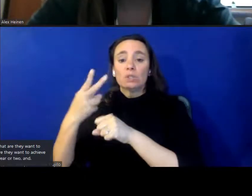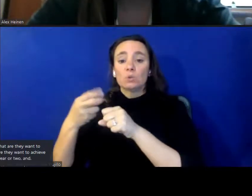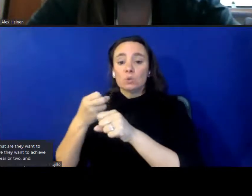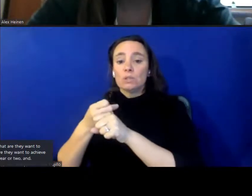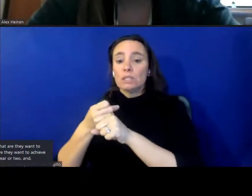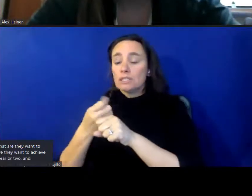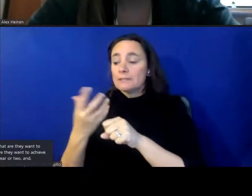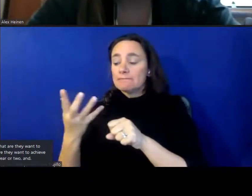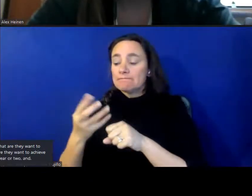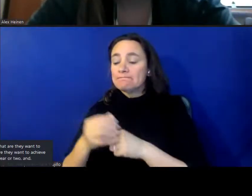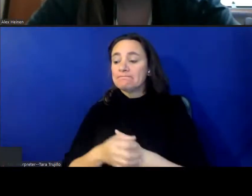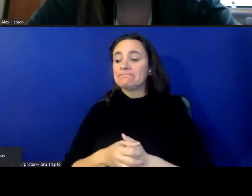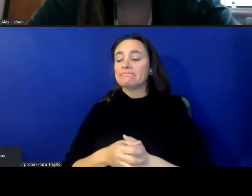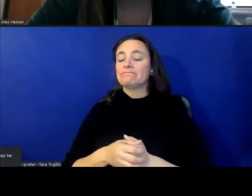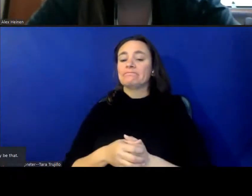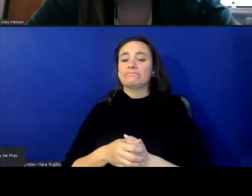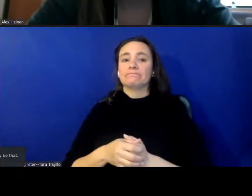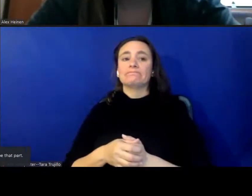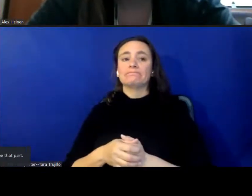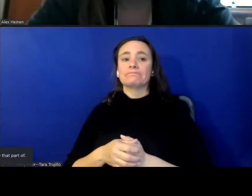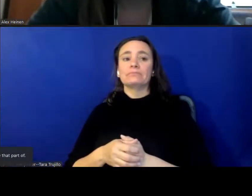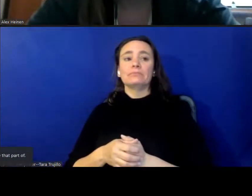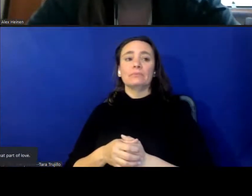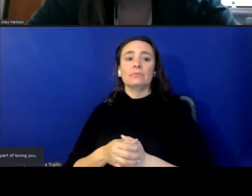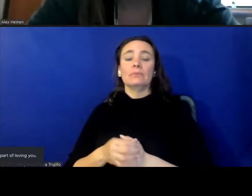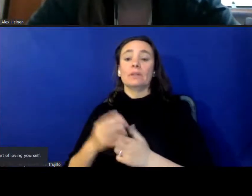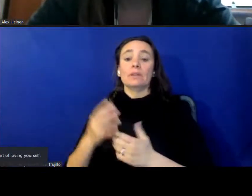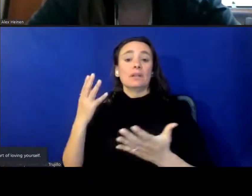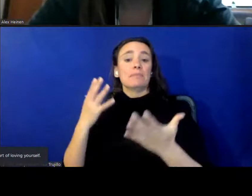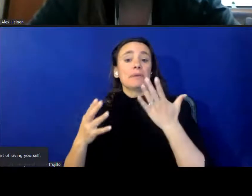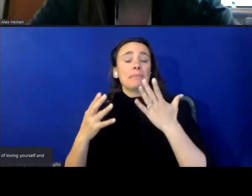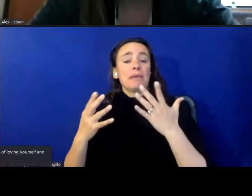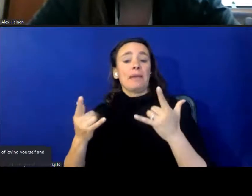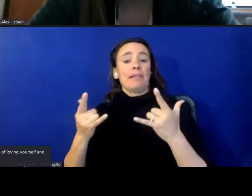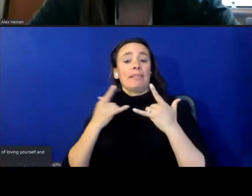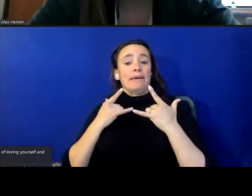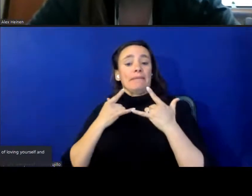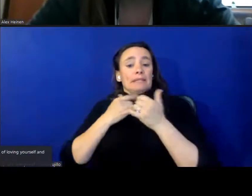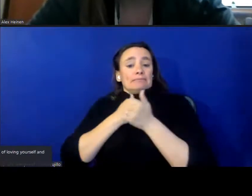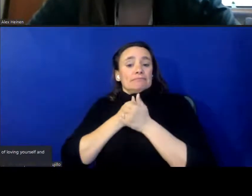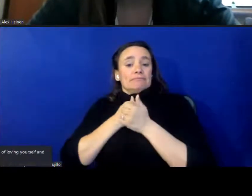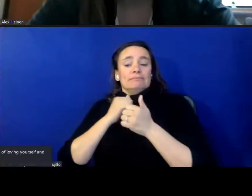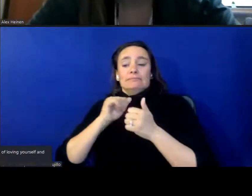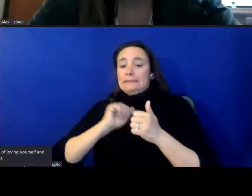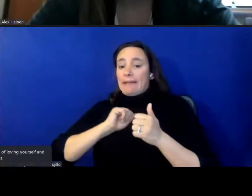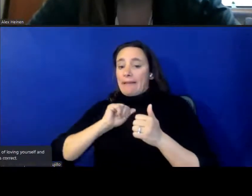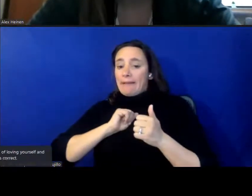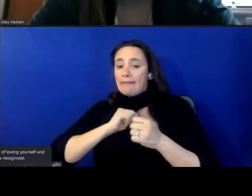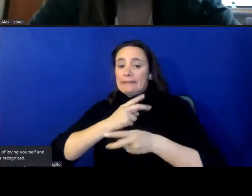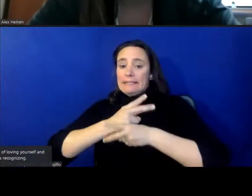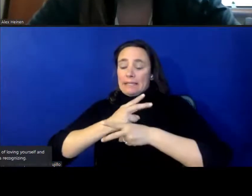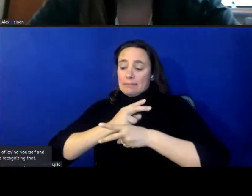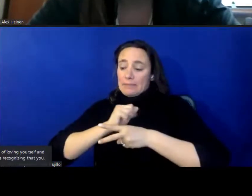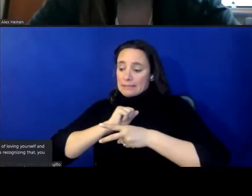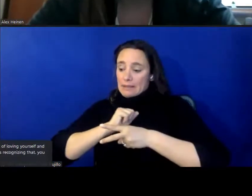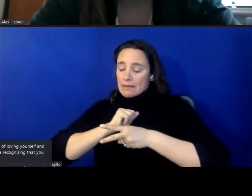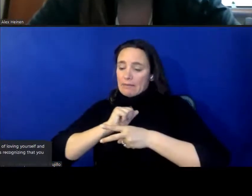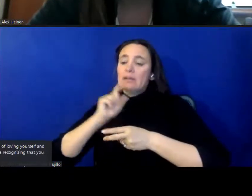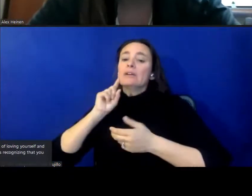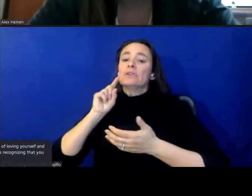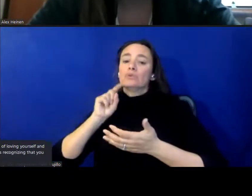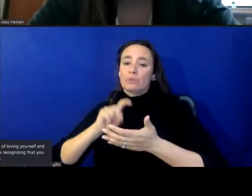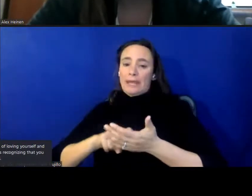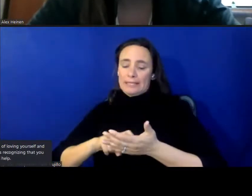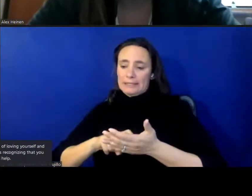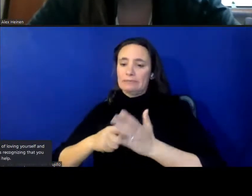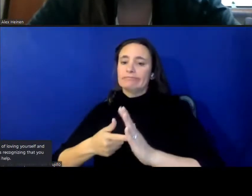And it may be that part of loving yourself and taking care of yourself is recognizing that you need some